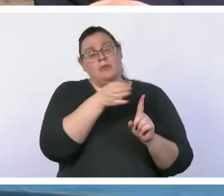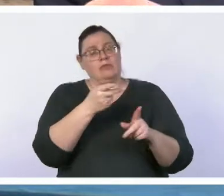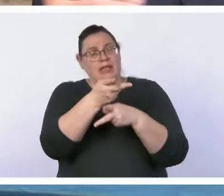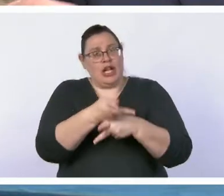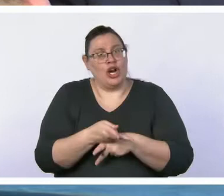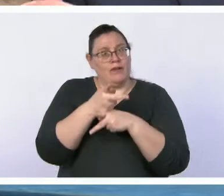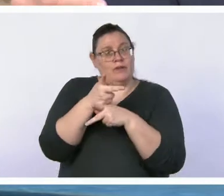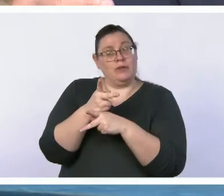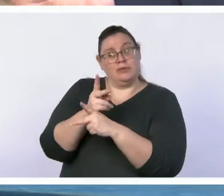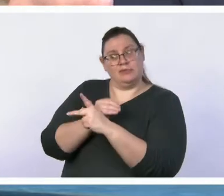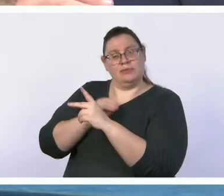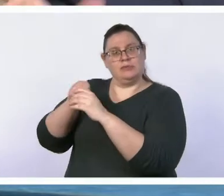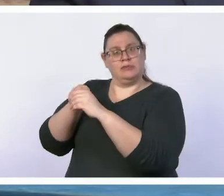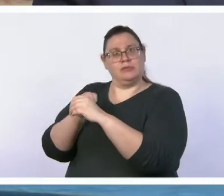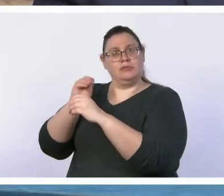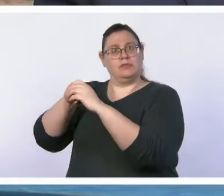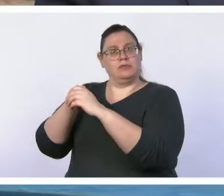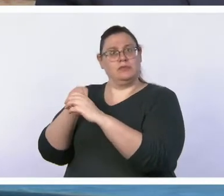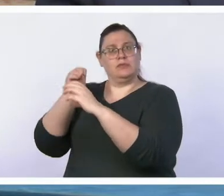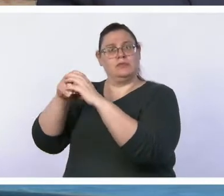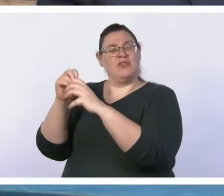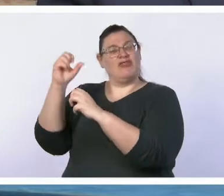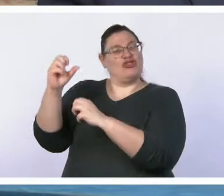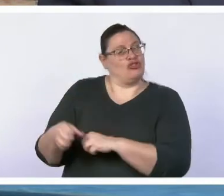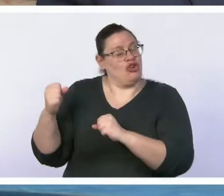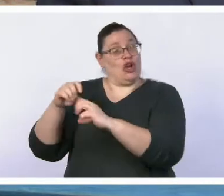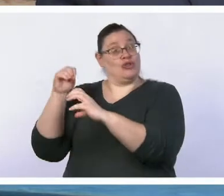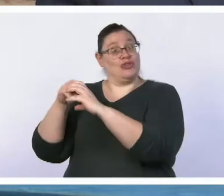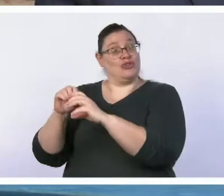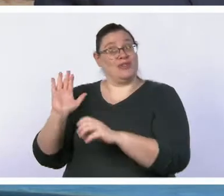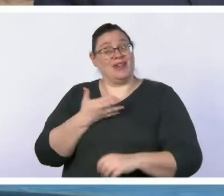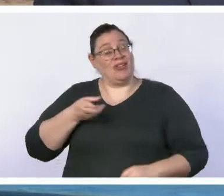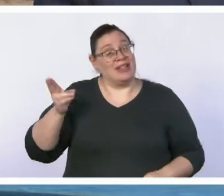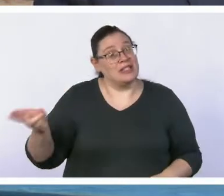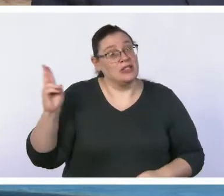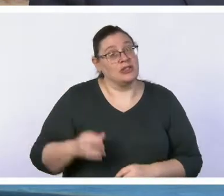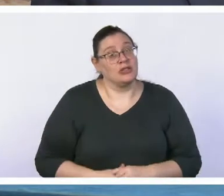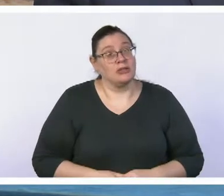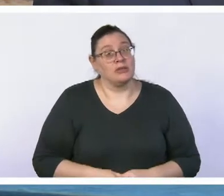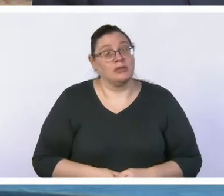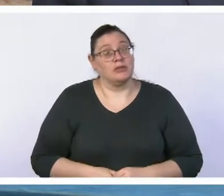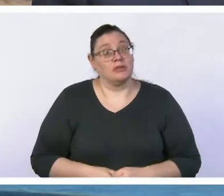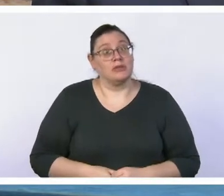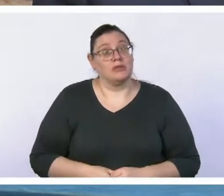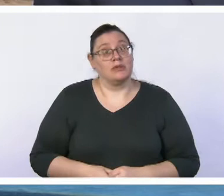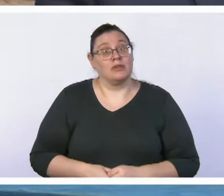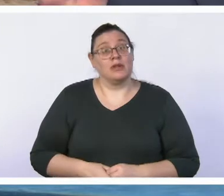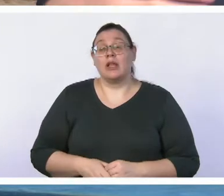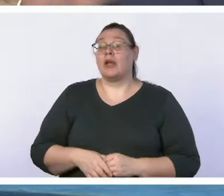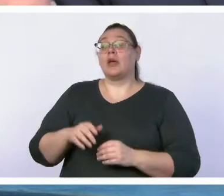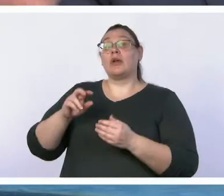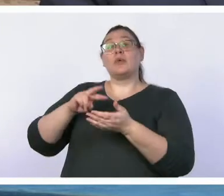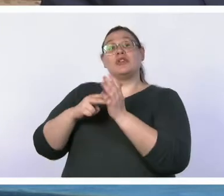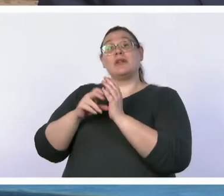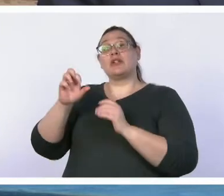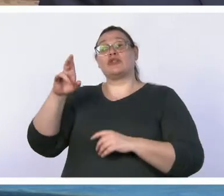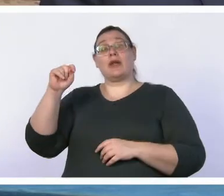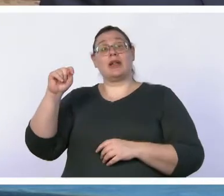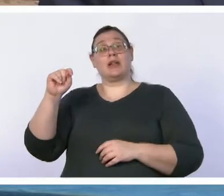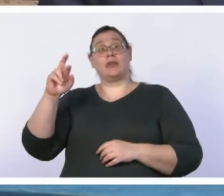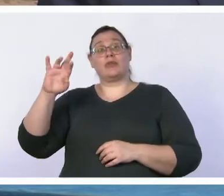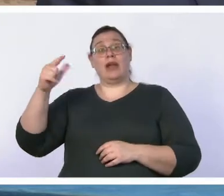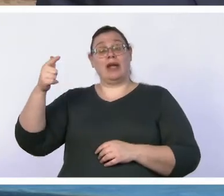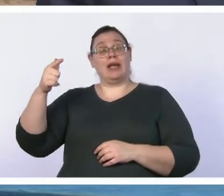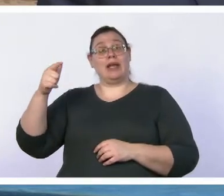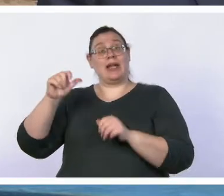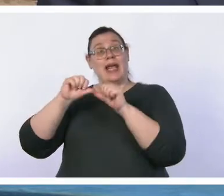up the strongest budget reserves in history. And as a result, the credit rating agencies throughout the country, when they assess